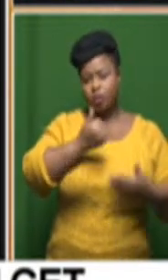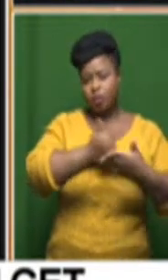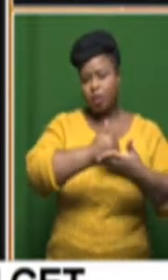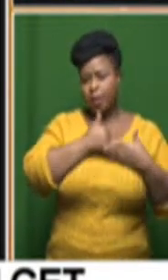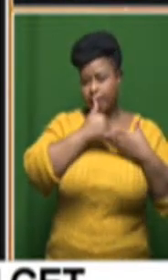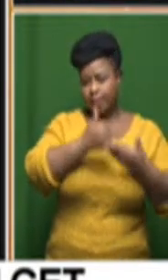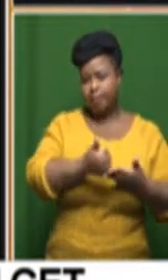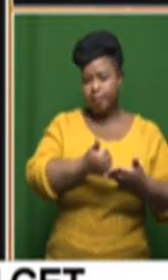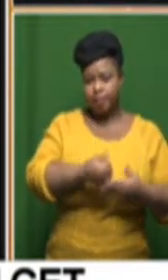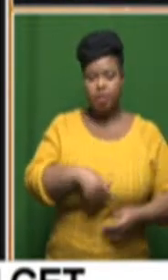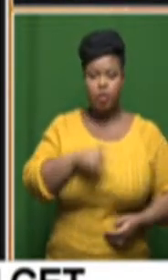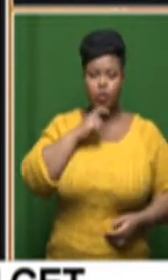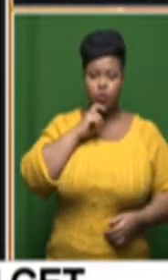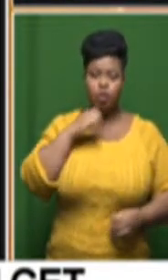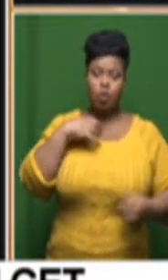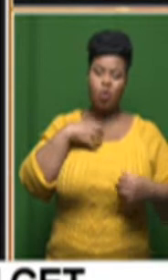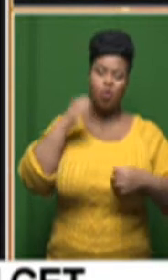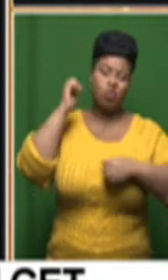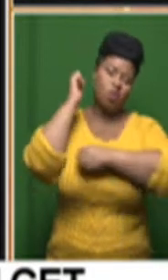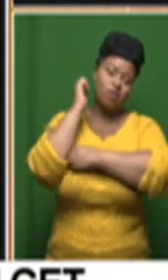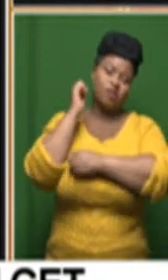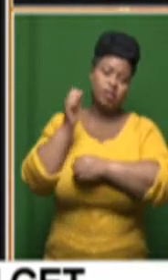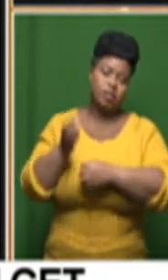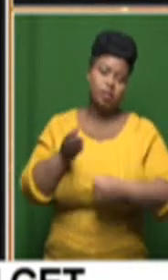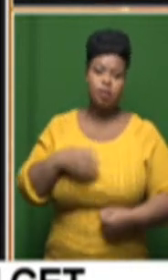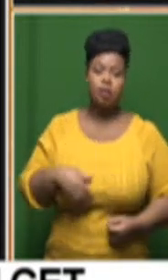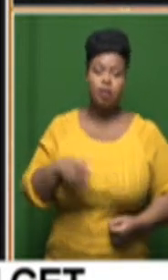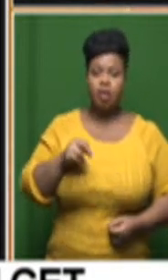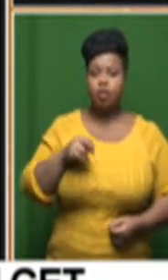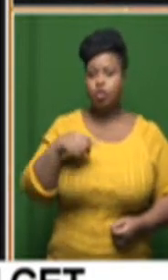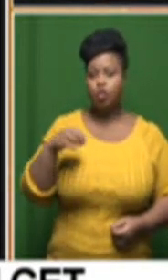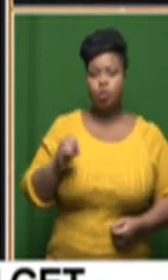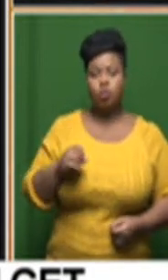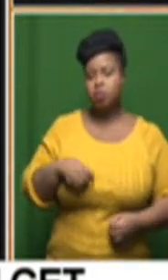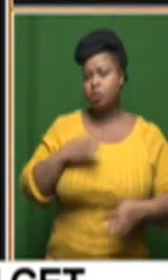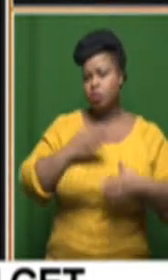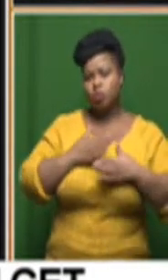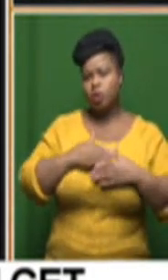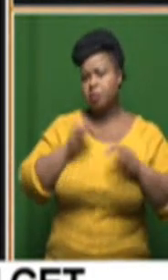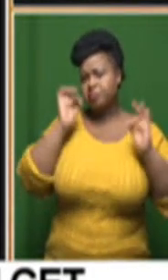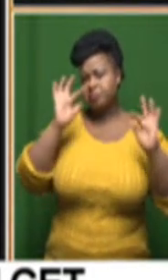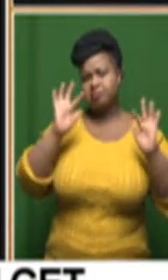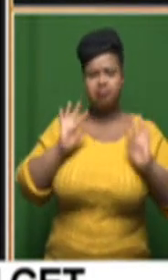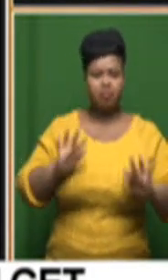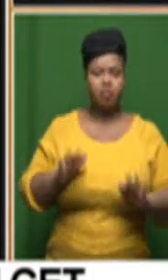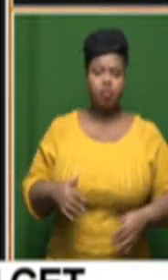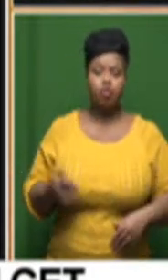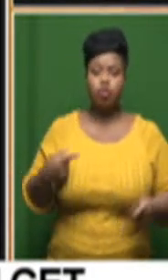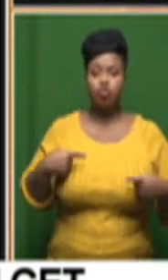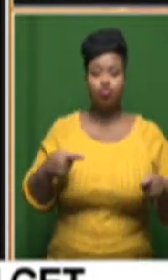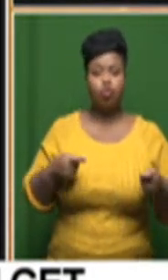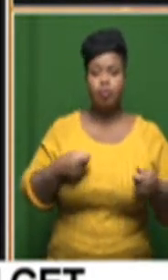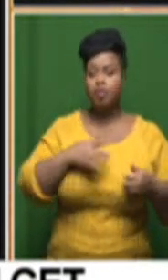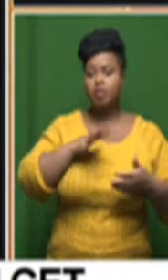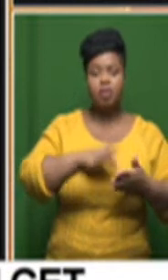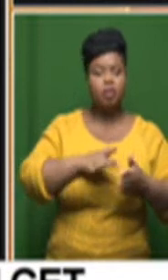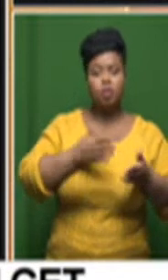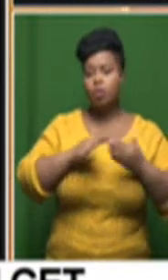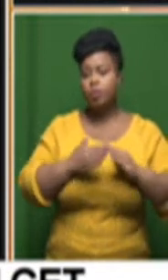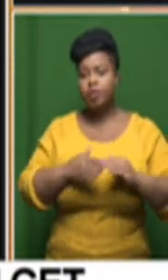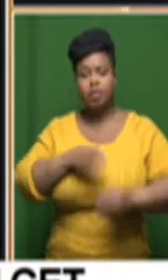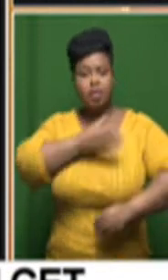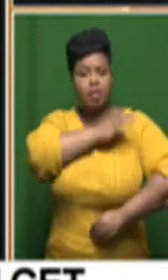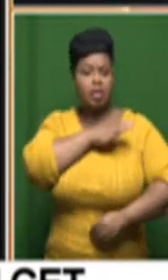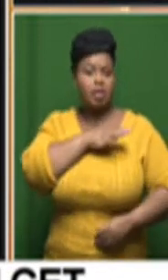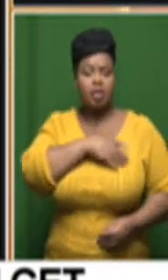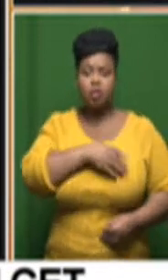They use their own offices at site, and they did wonderful outreach to shopping malls, clinics, community halls,